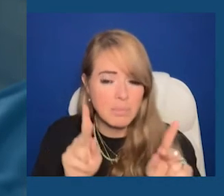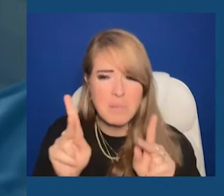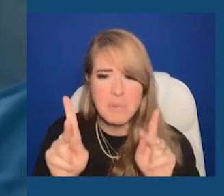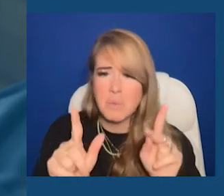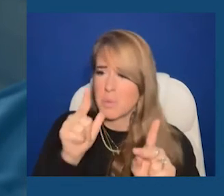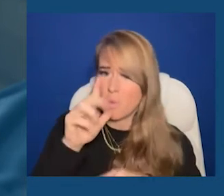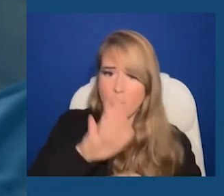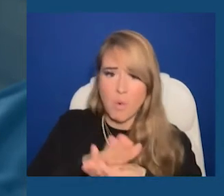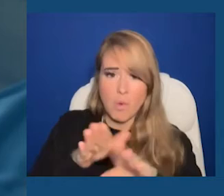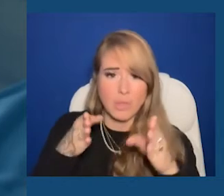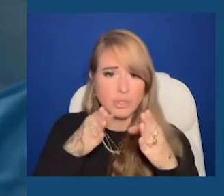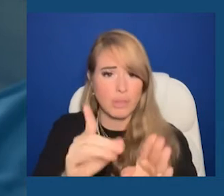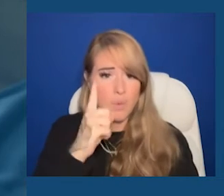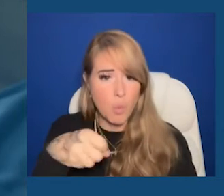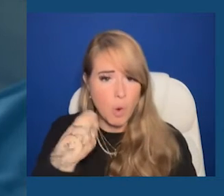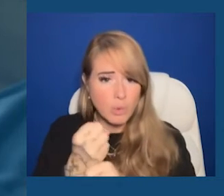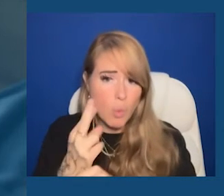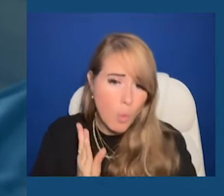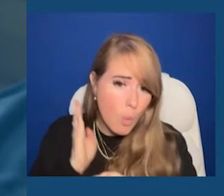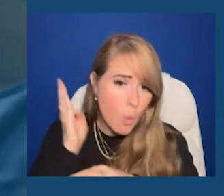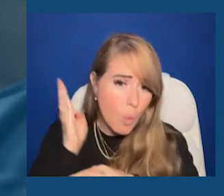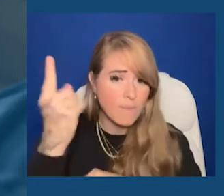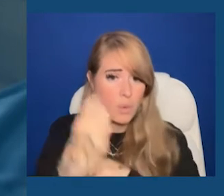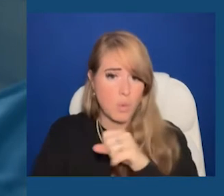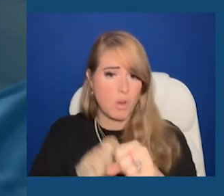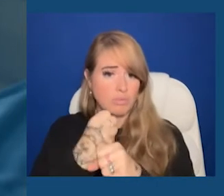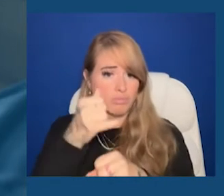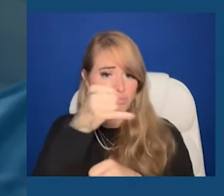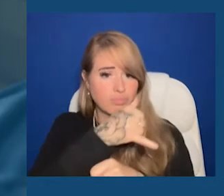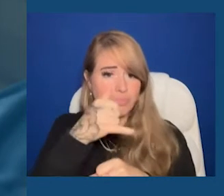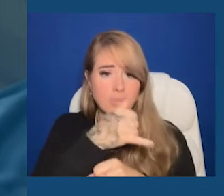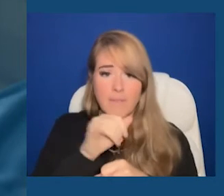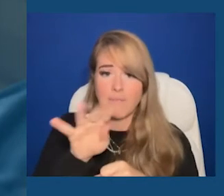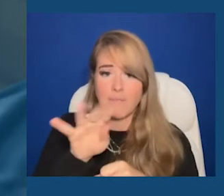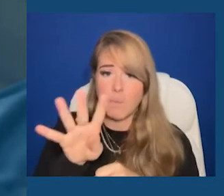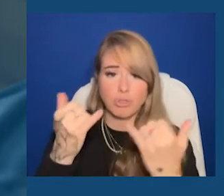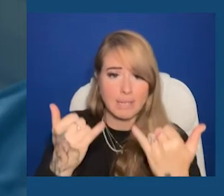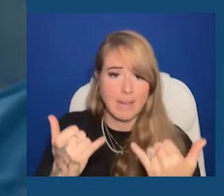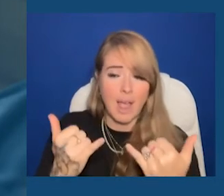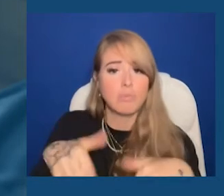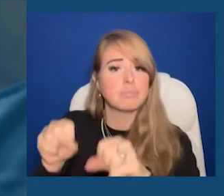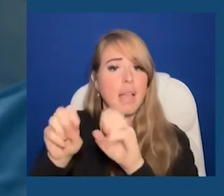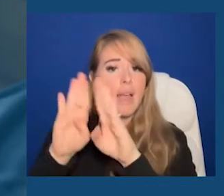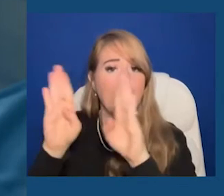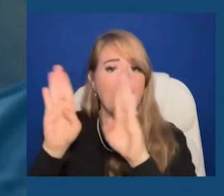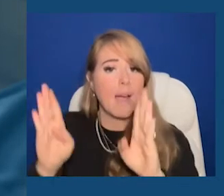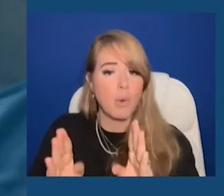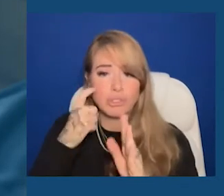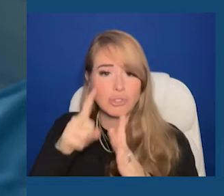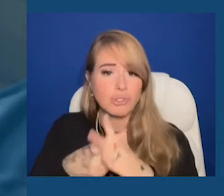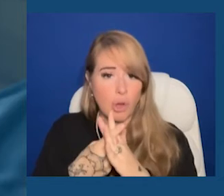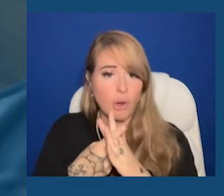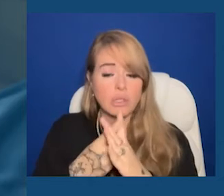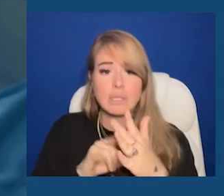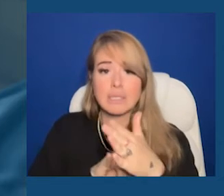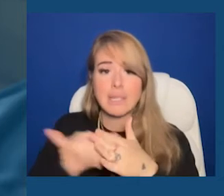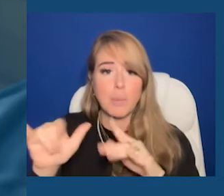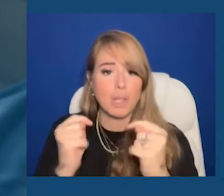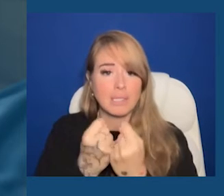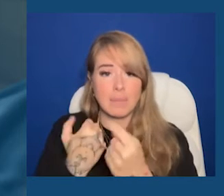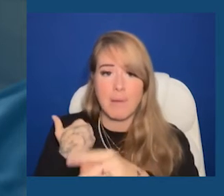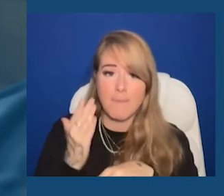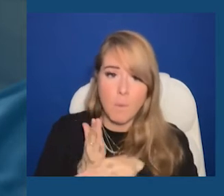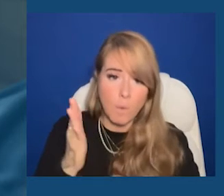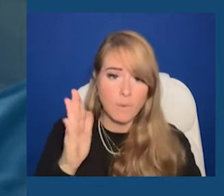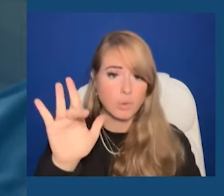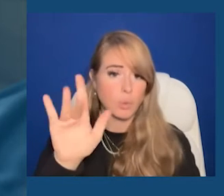streets a year or longer. 400 are now into housing, and we're just getting started. The subway teams have had over